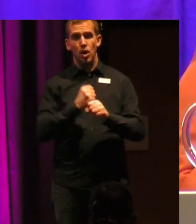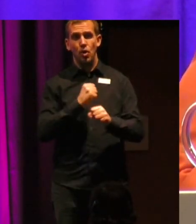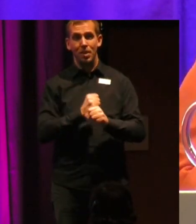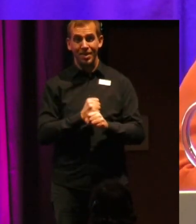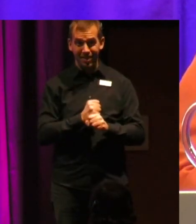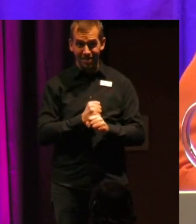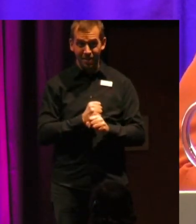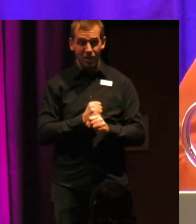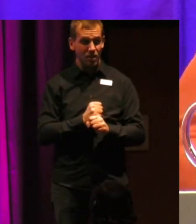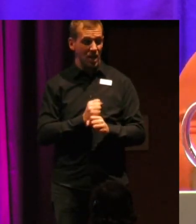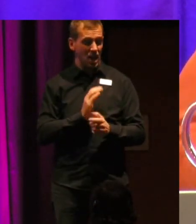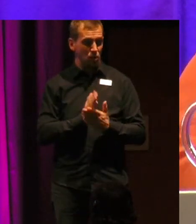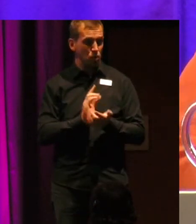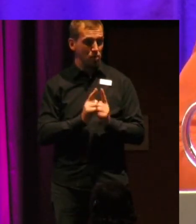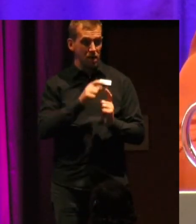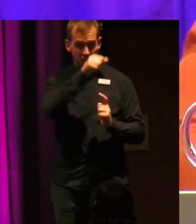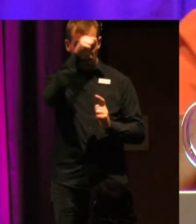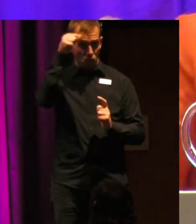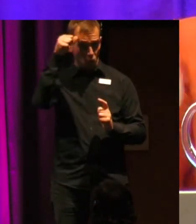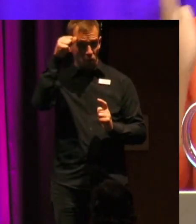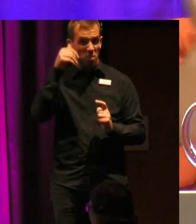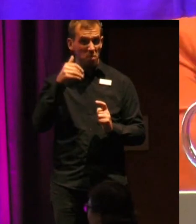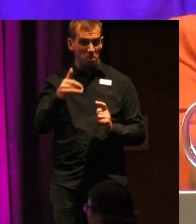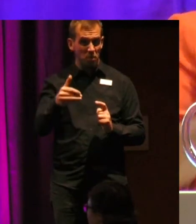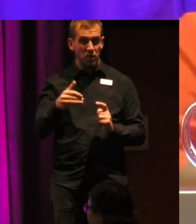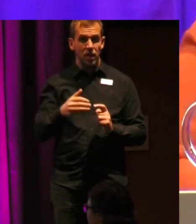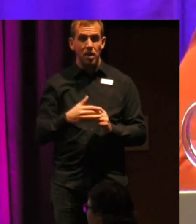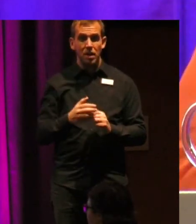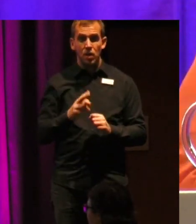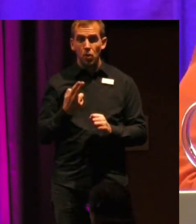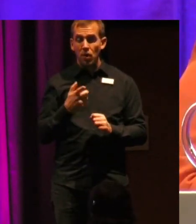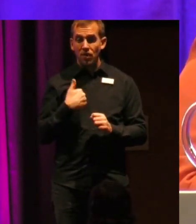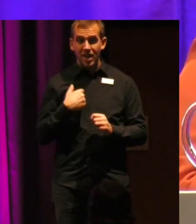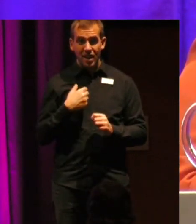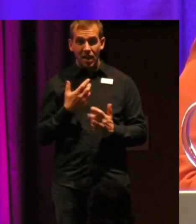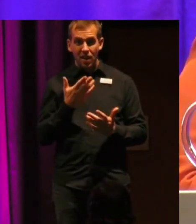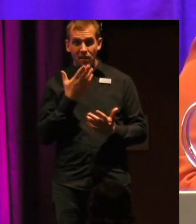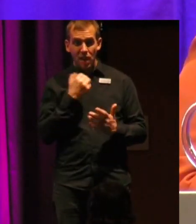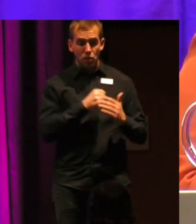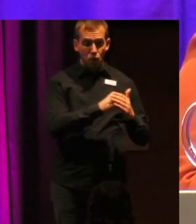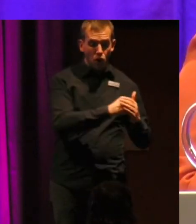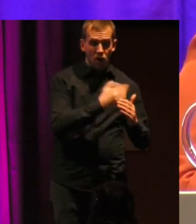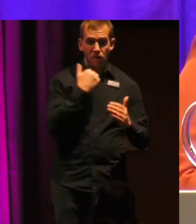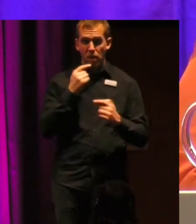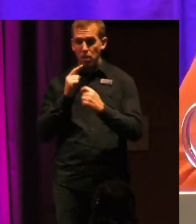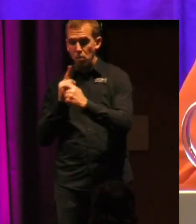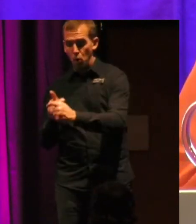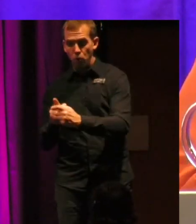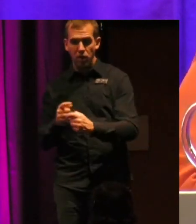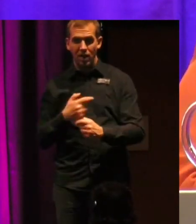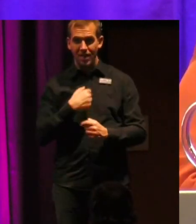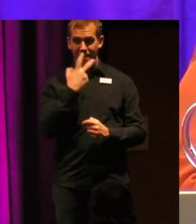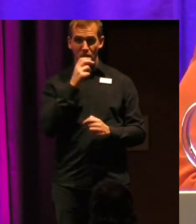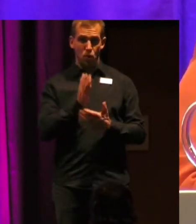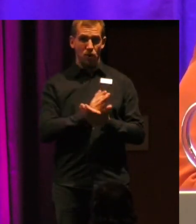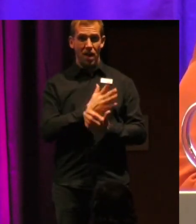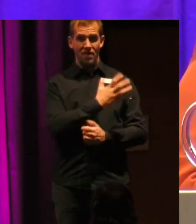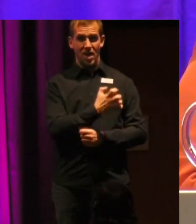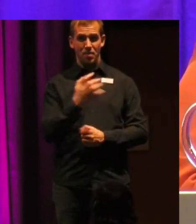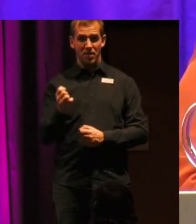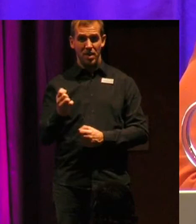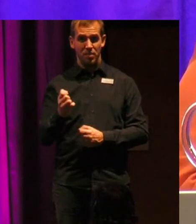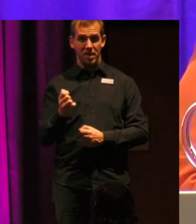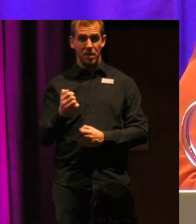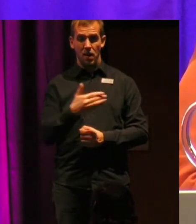hard. Like if you look at our population, we're really like at a 50-50 split right now. People really see two different directions for our